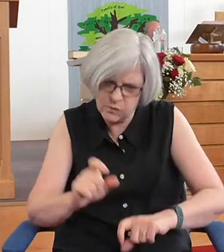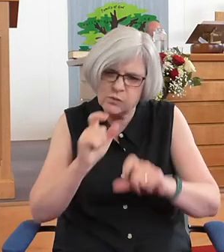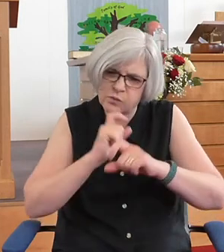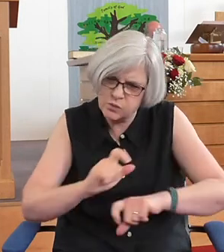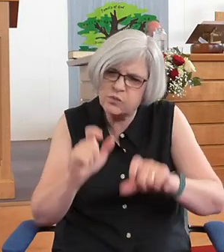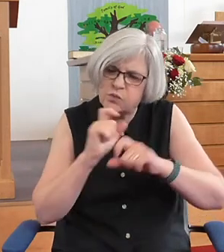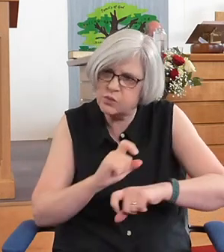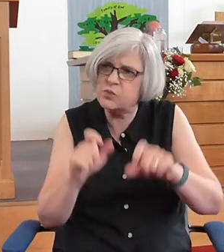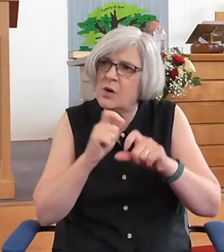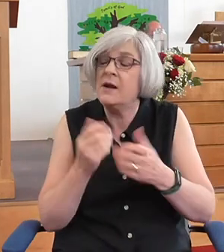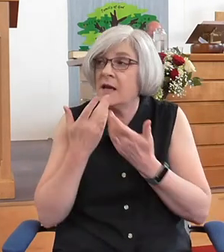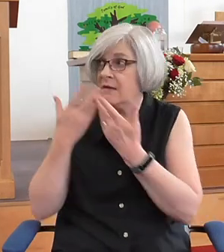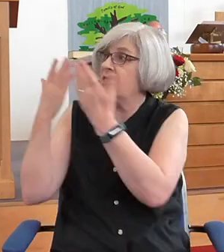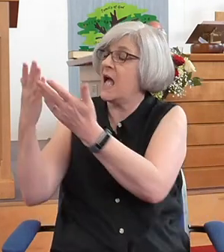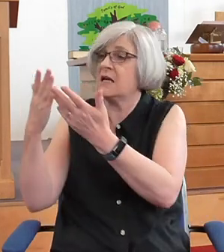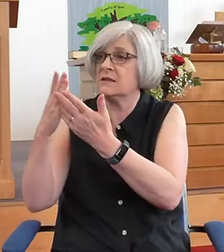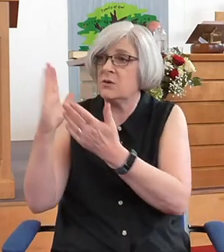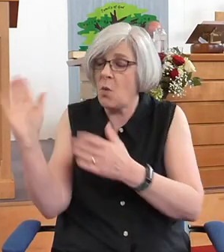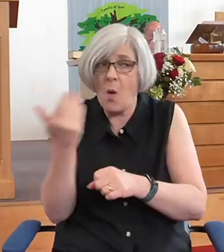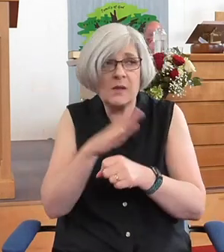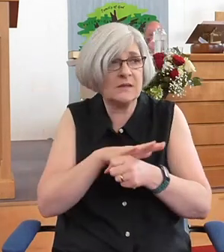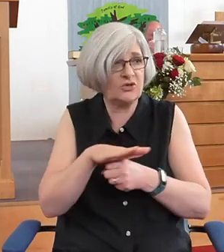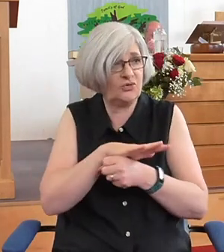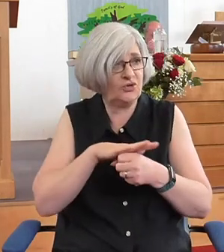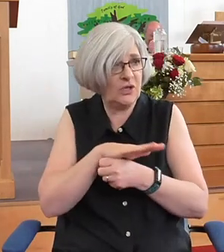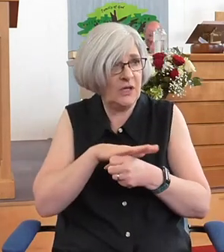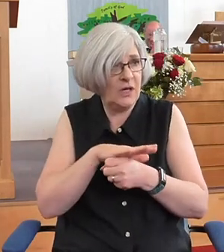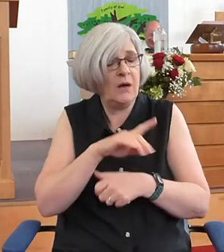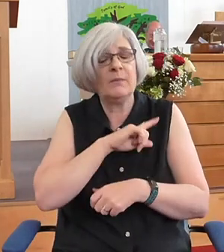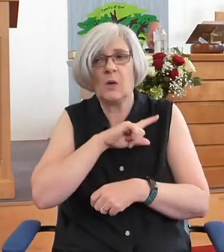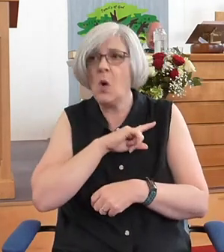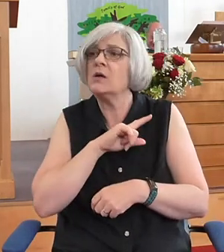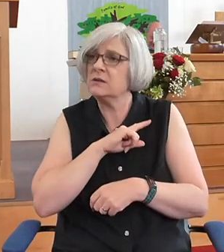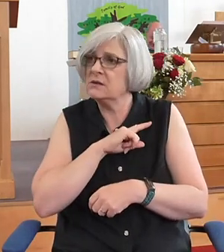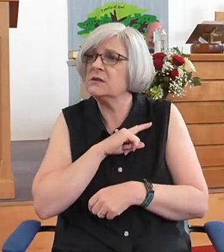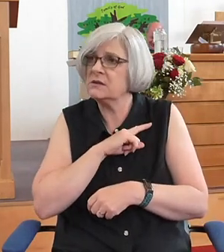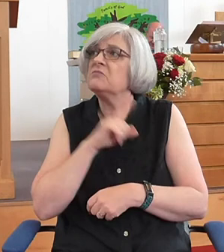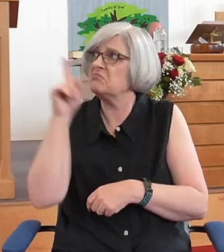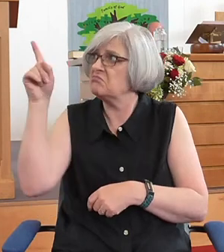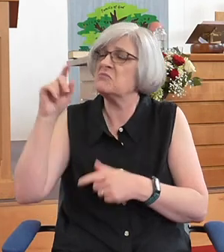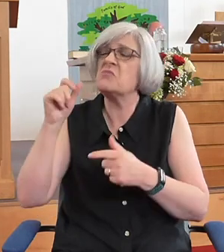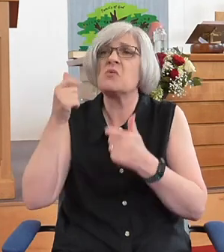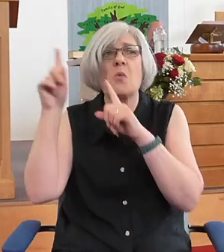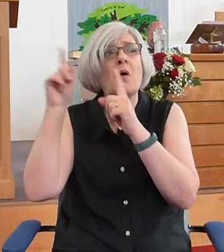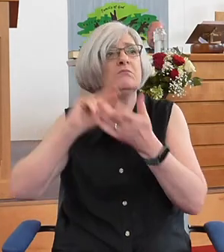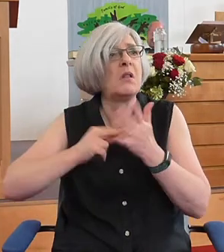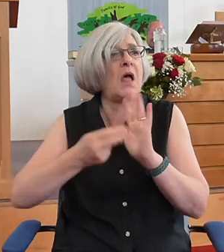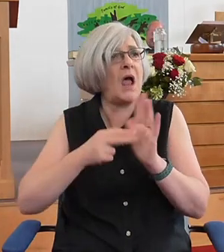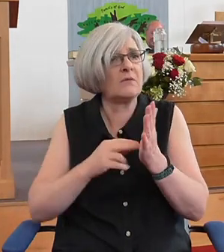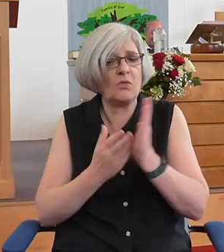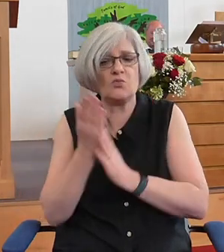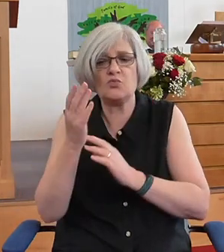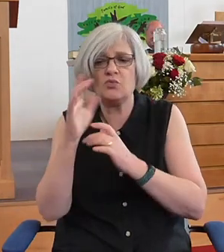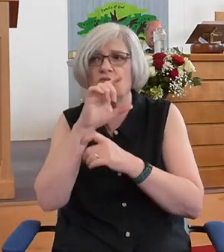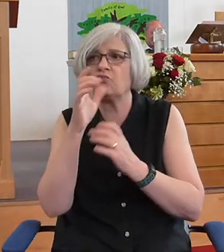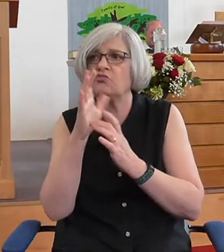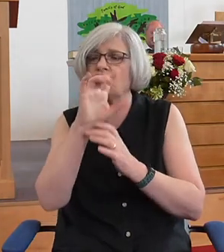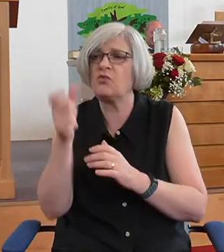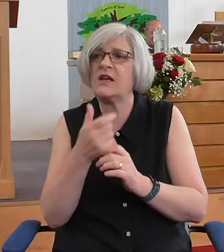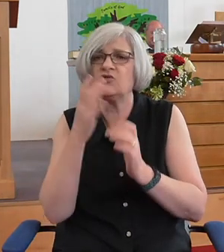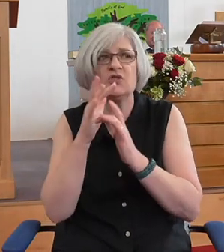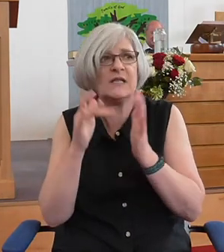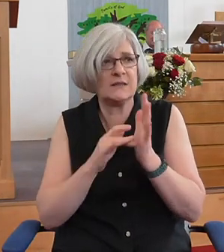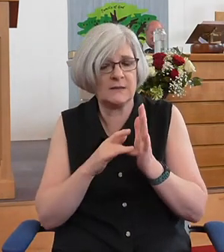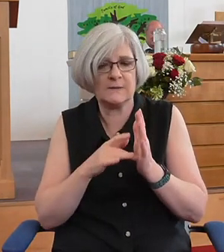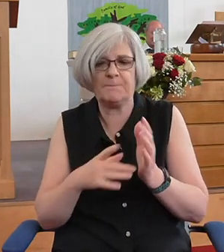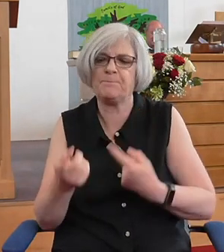give thanks in all circumstances, for this is the will of God in Christ Jesus for you. Now let